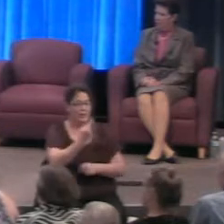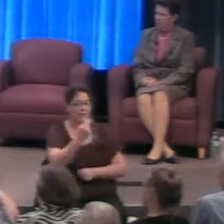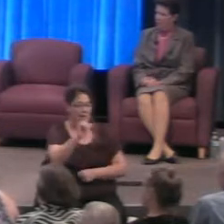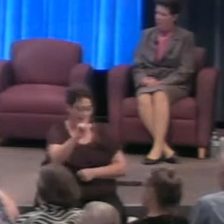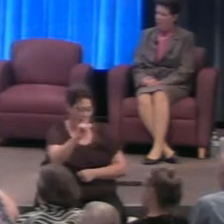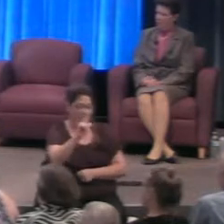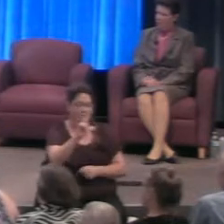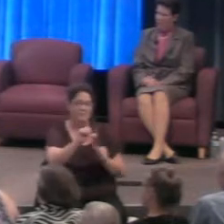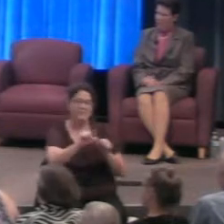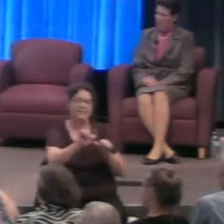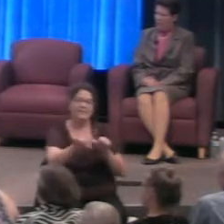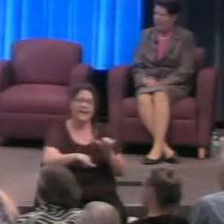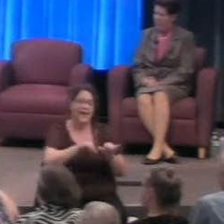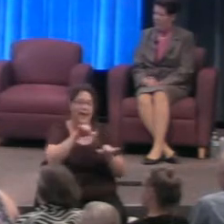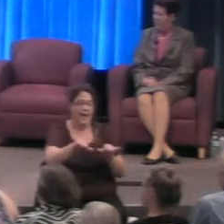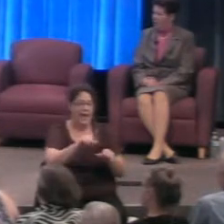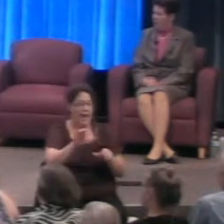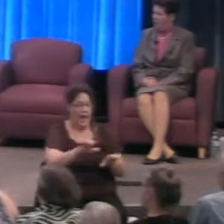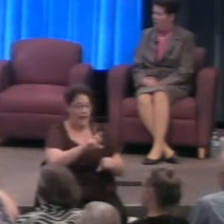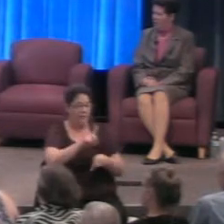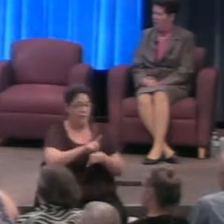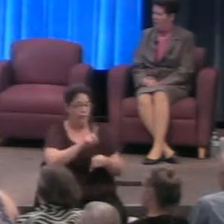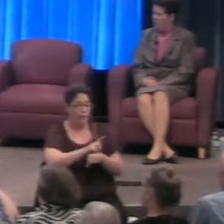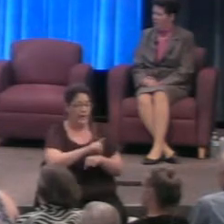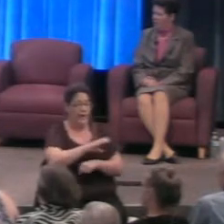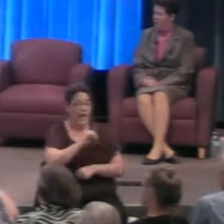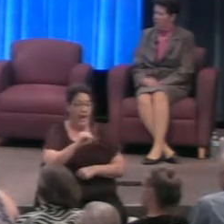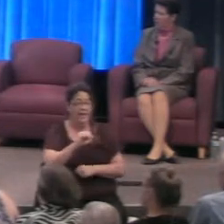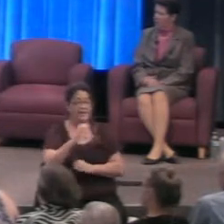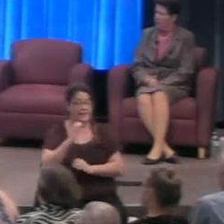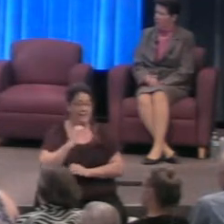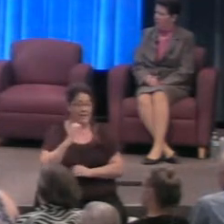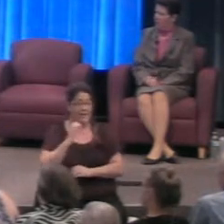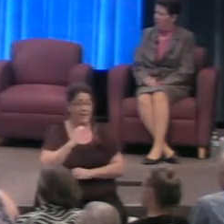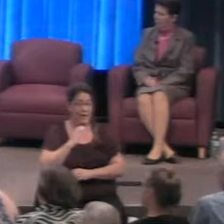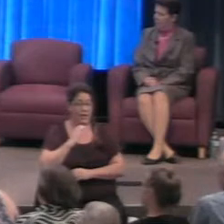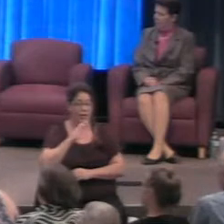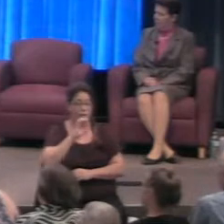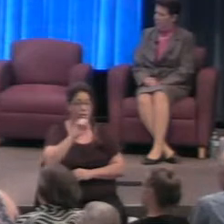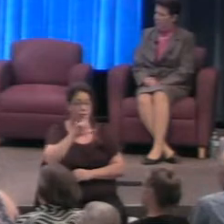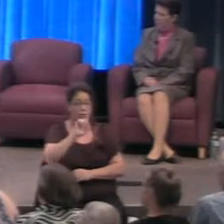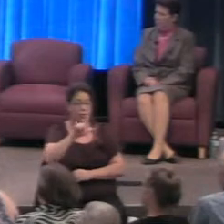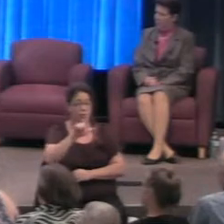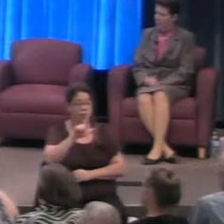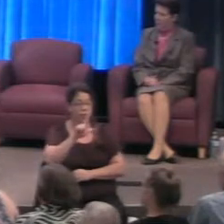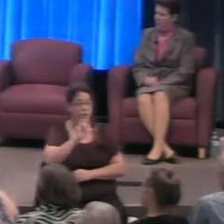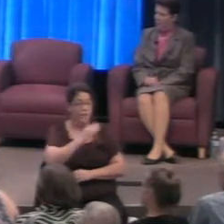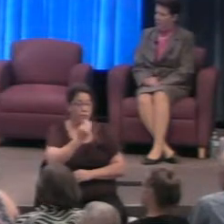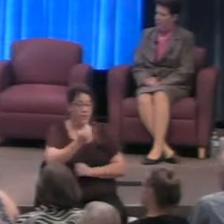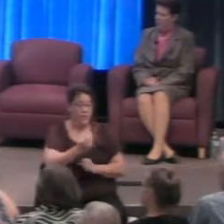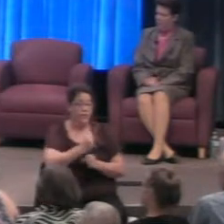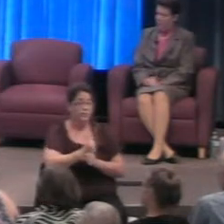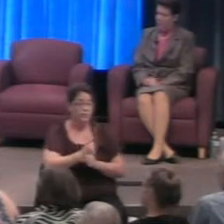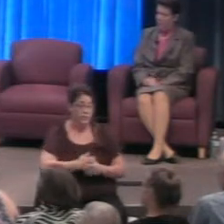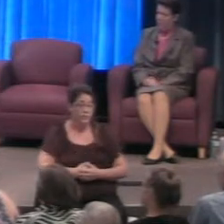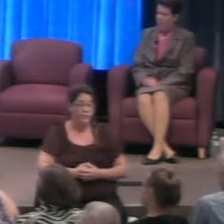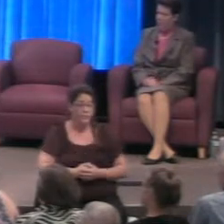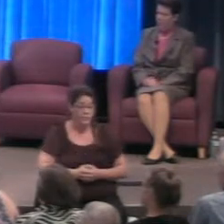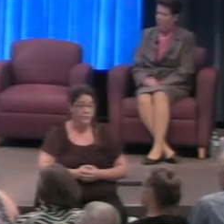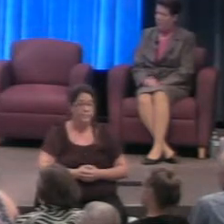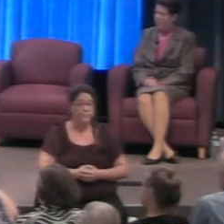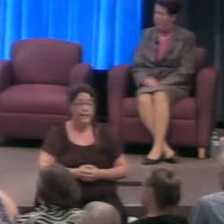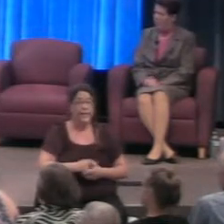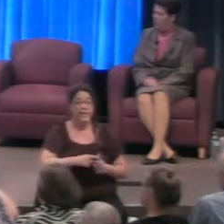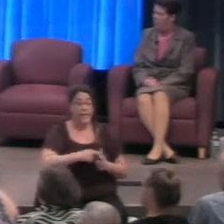Base as an active duty and civilian airman. That was 14 years there. All right.